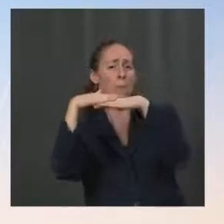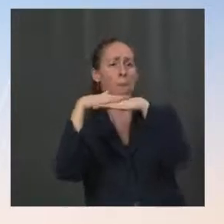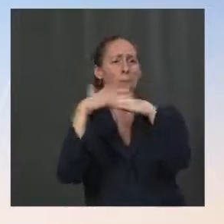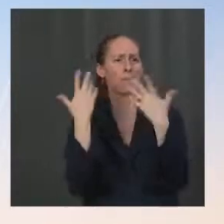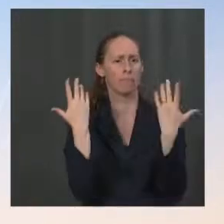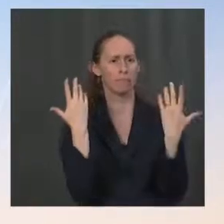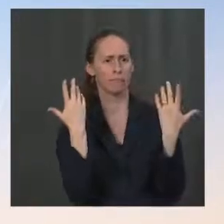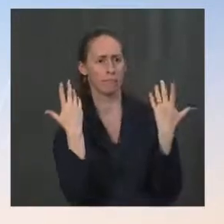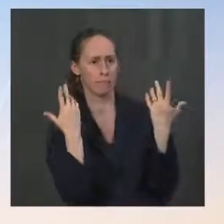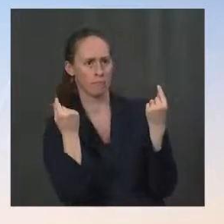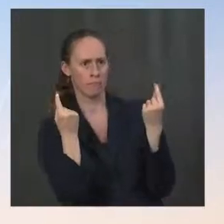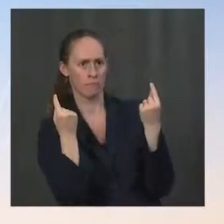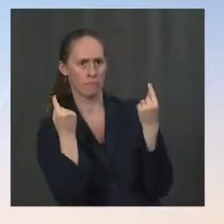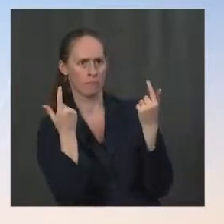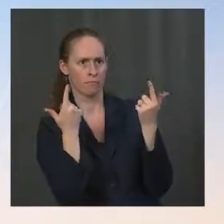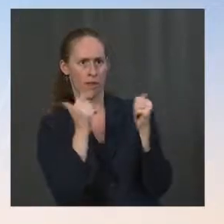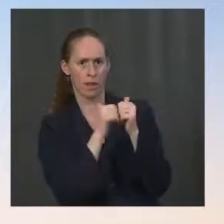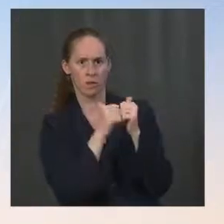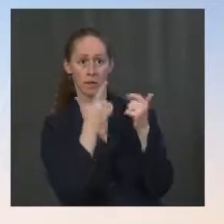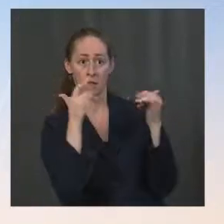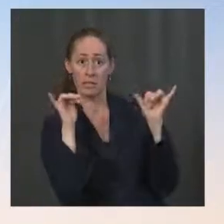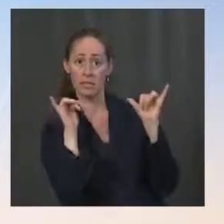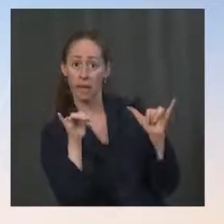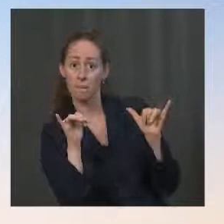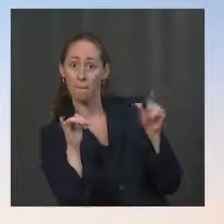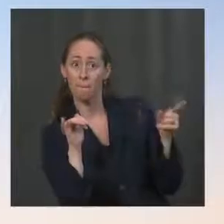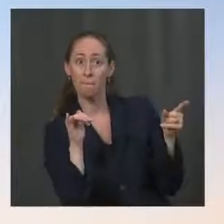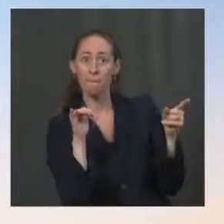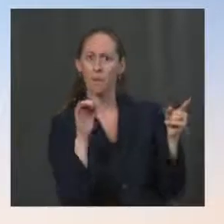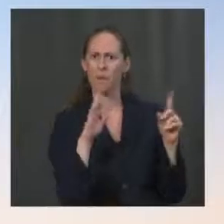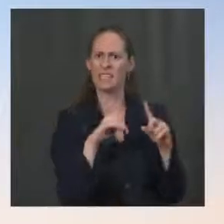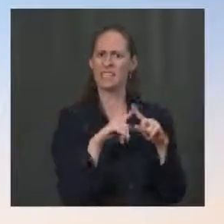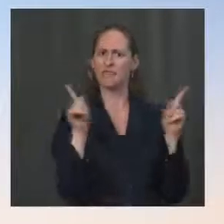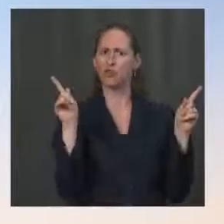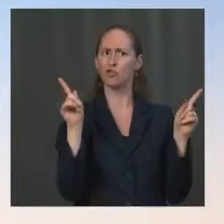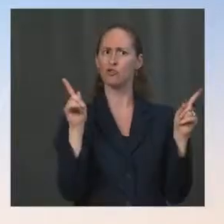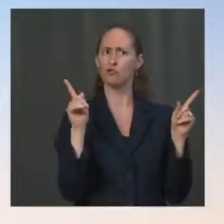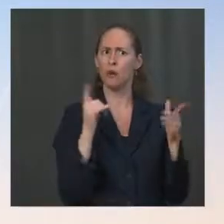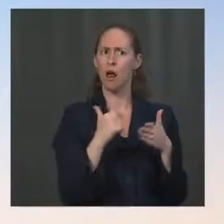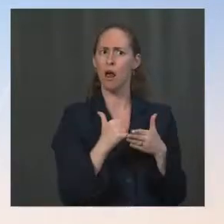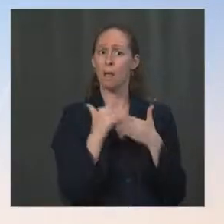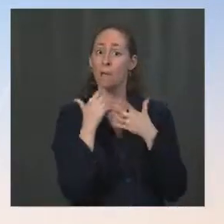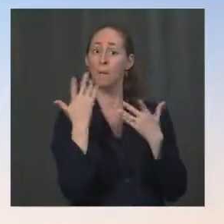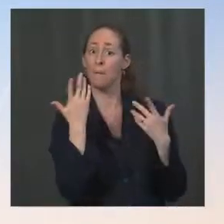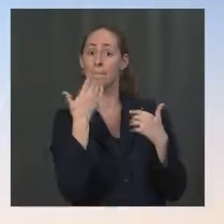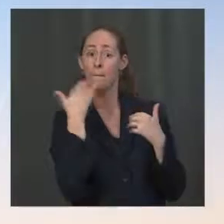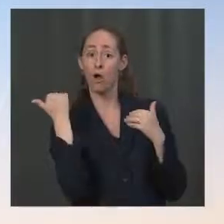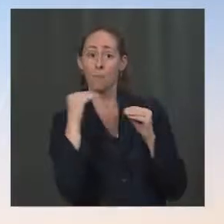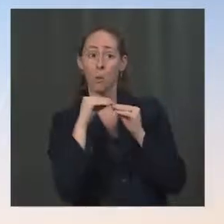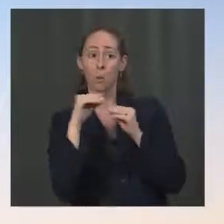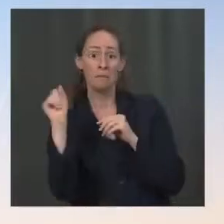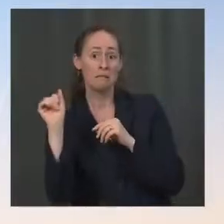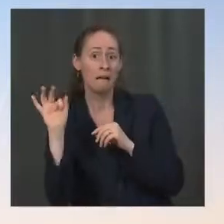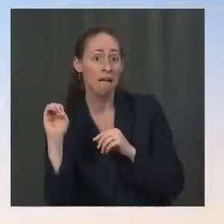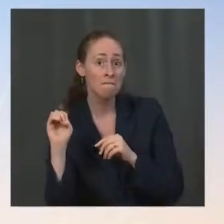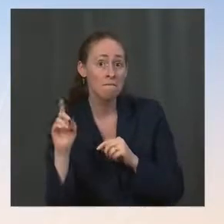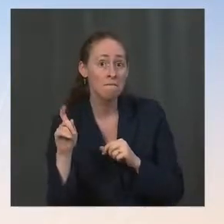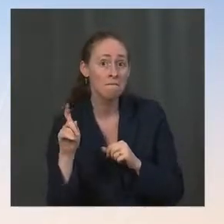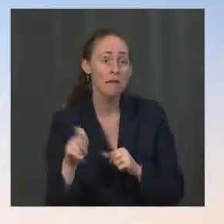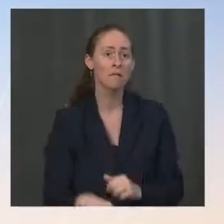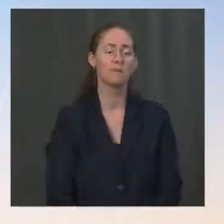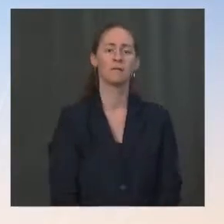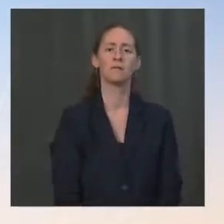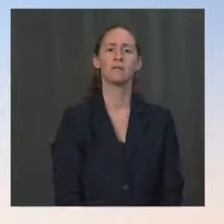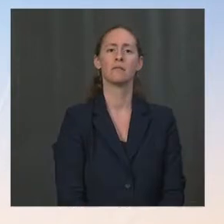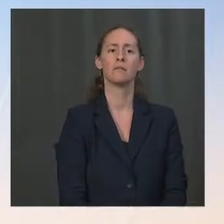to enable these evacuations safely, despite the threats that are currently there? Sure, I understand your question, and certainly